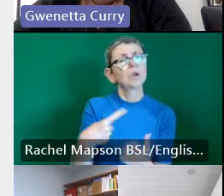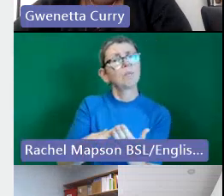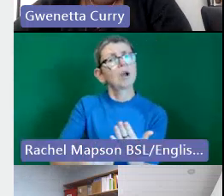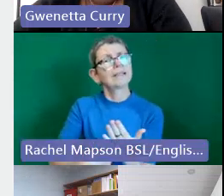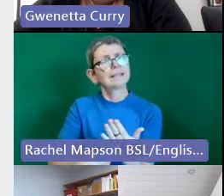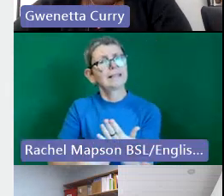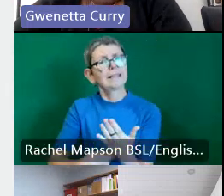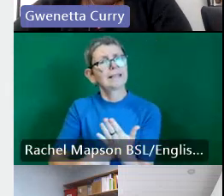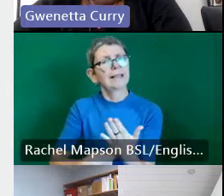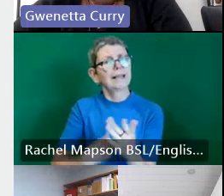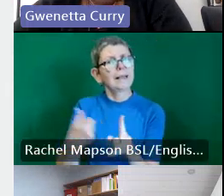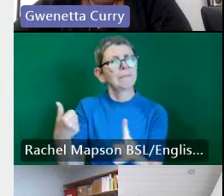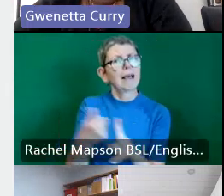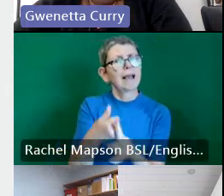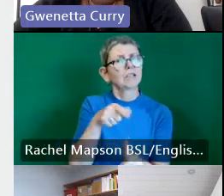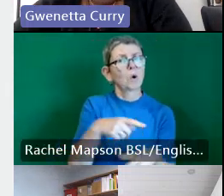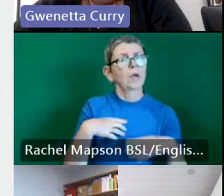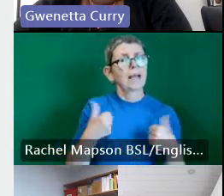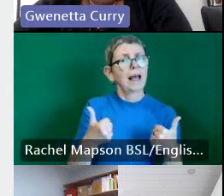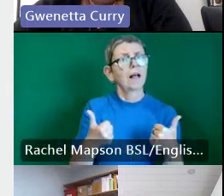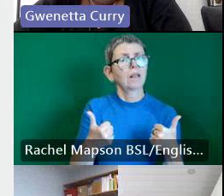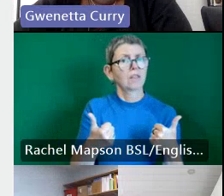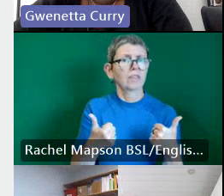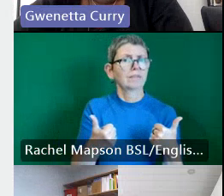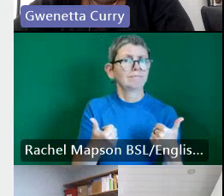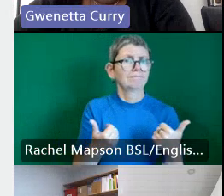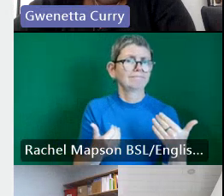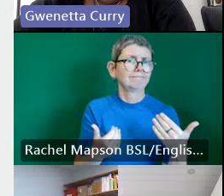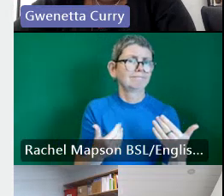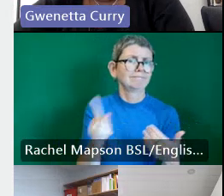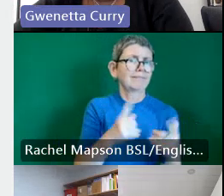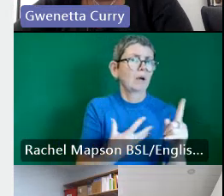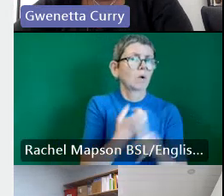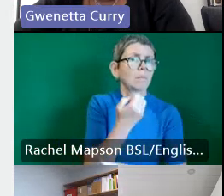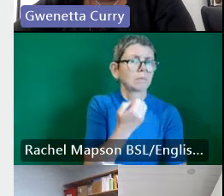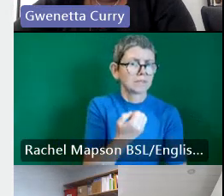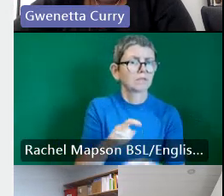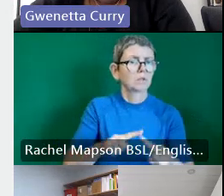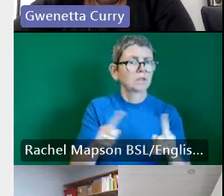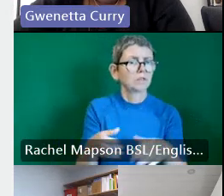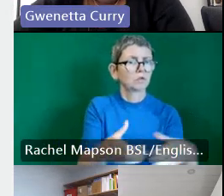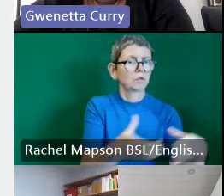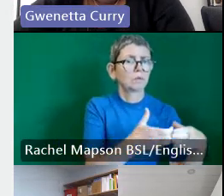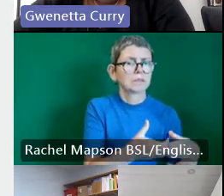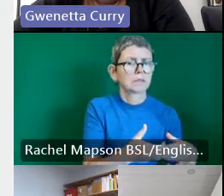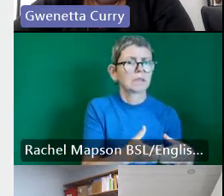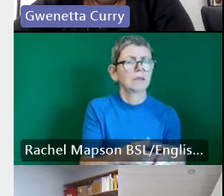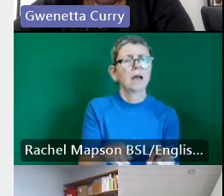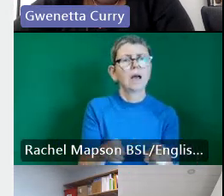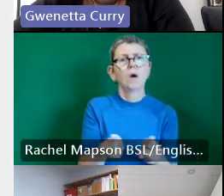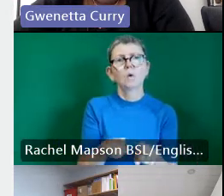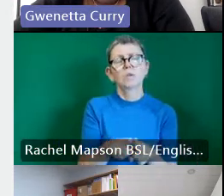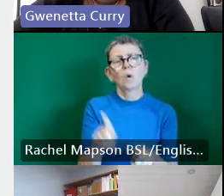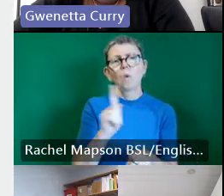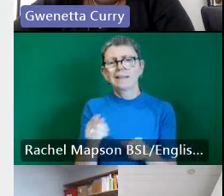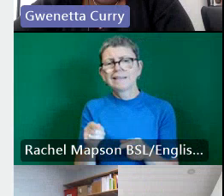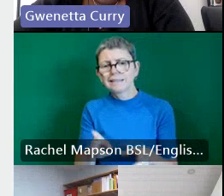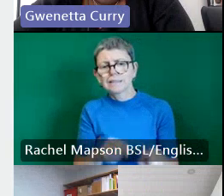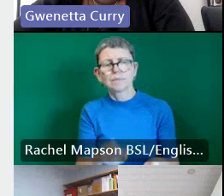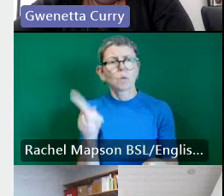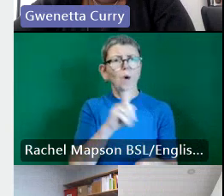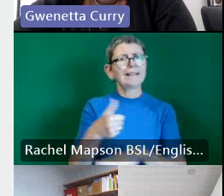on health outcomes for certain groups, and also give some ideas of what systems and institutions can do to address